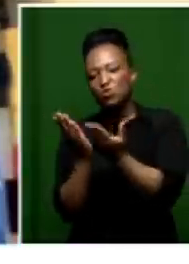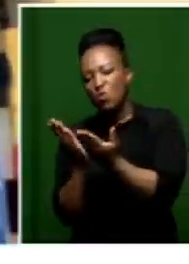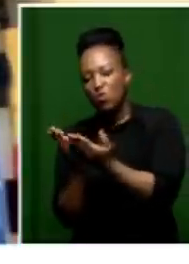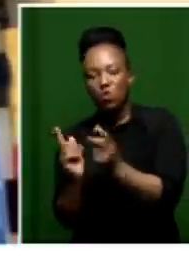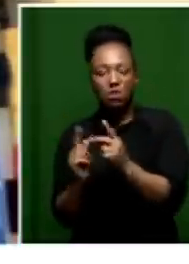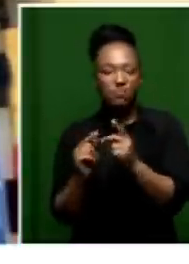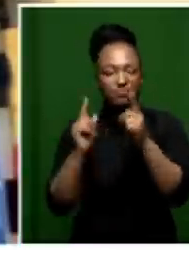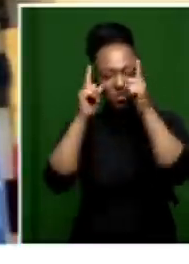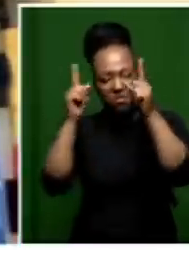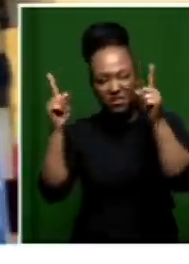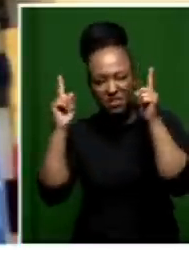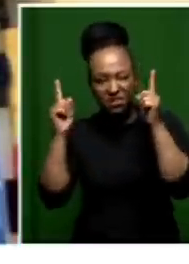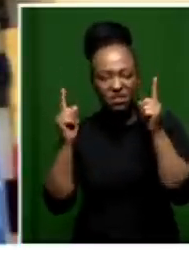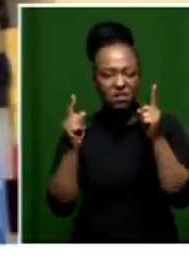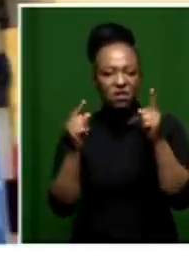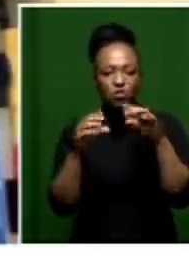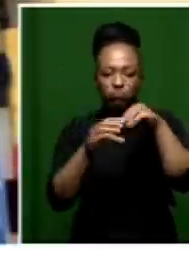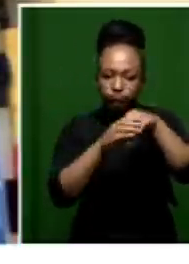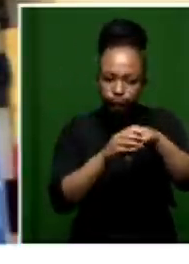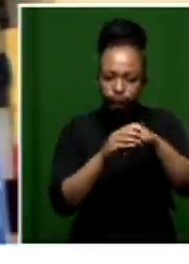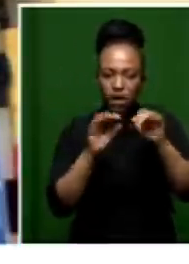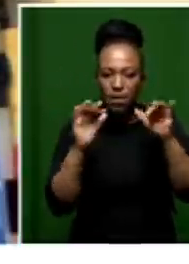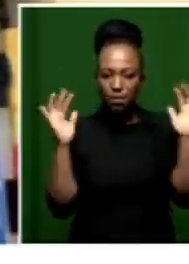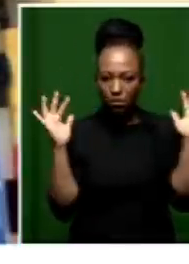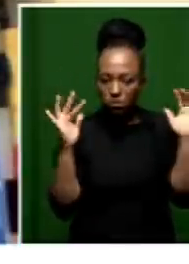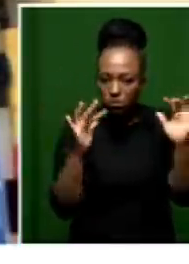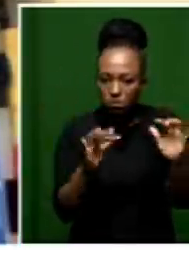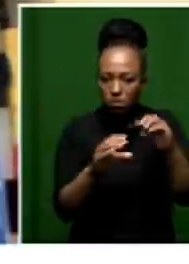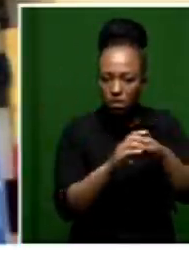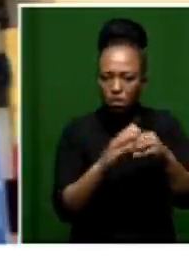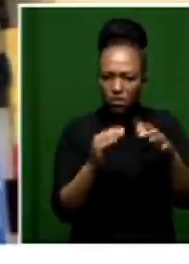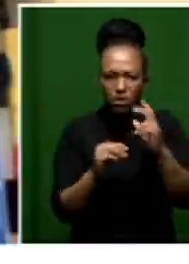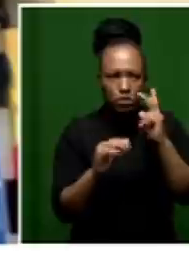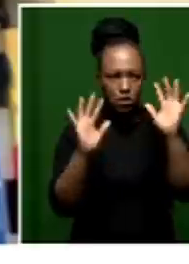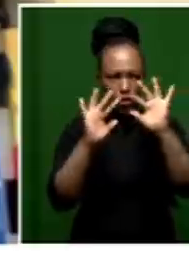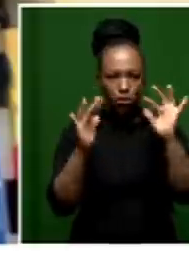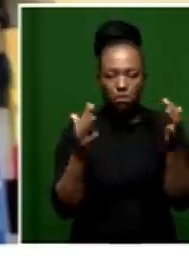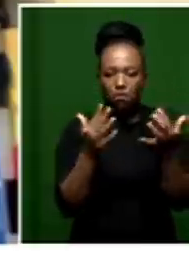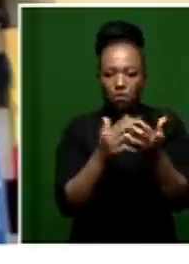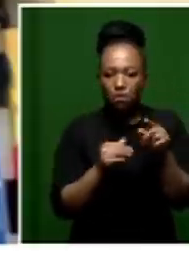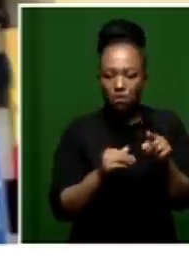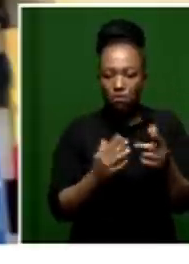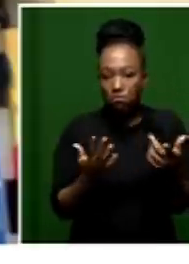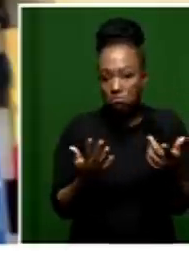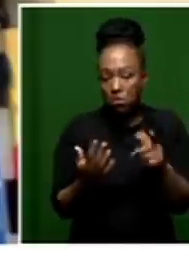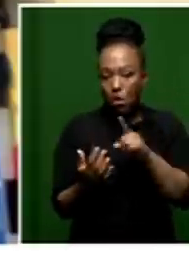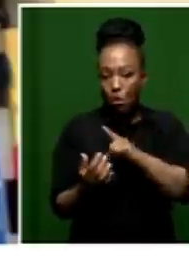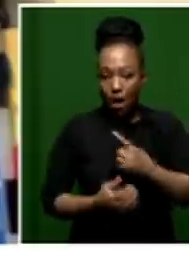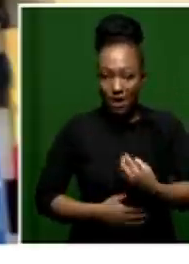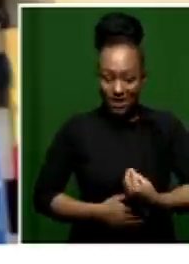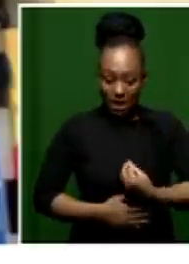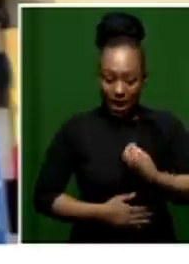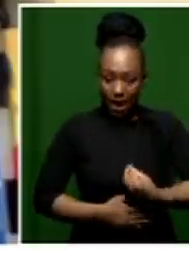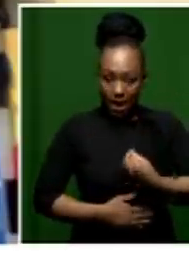universities with lot of people, yeah, and that have been seen around the whole world, yeah. That normally it emerge in the younger